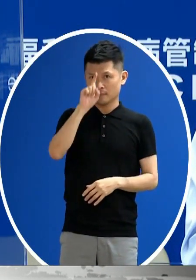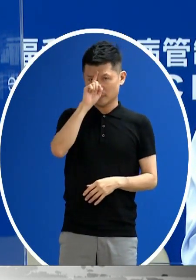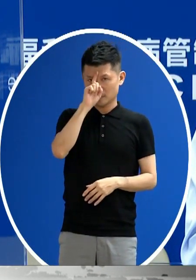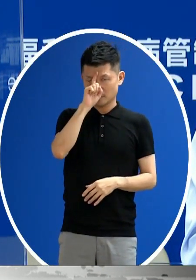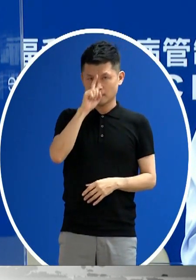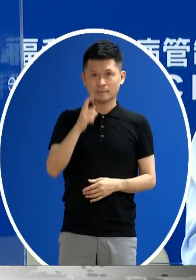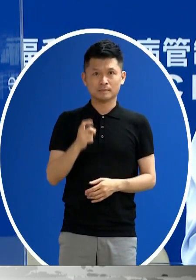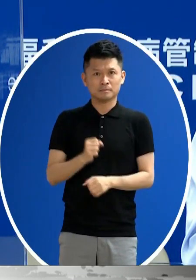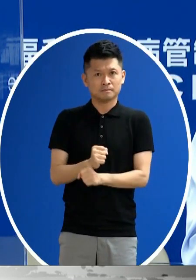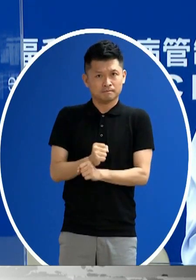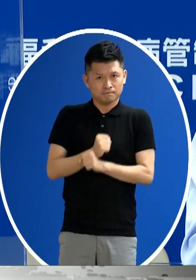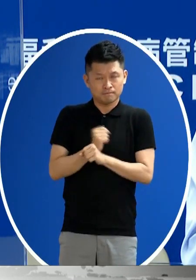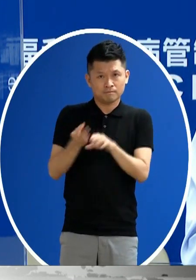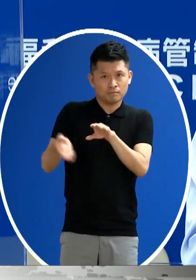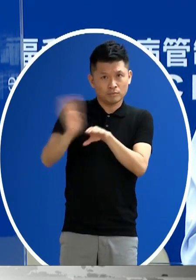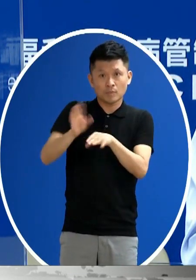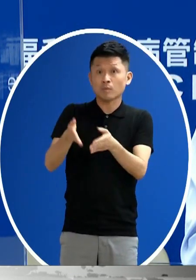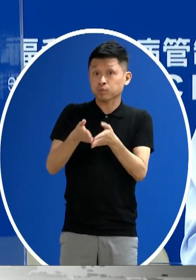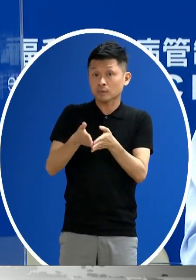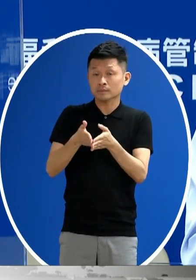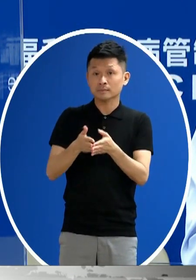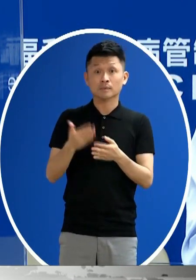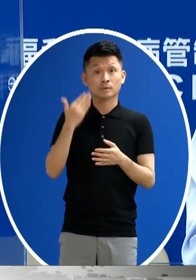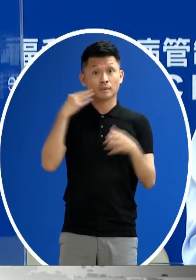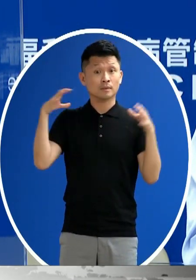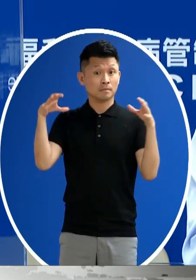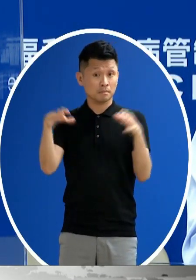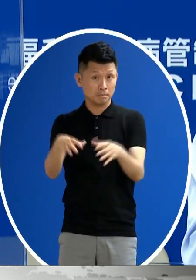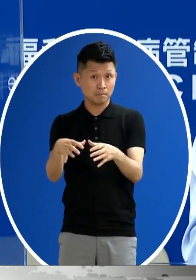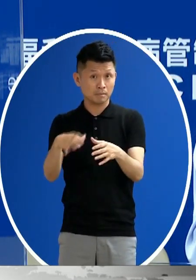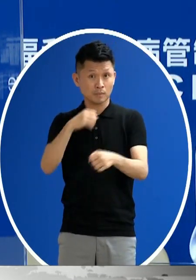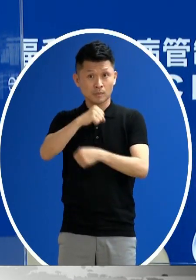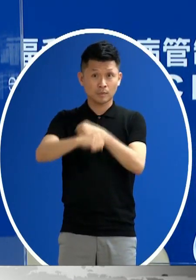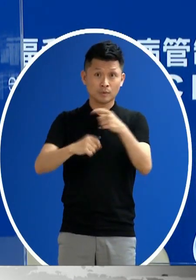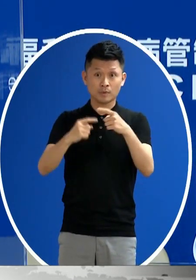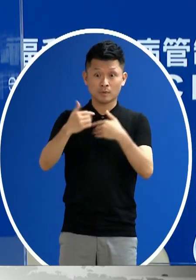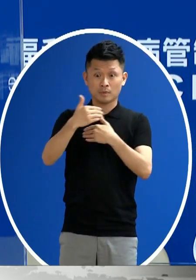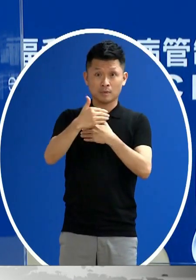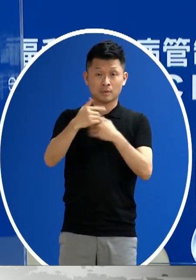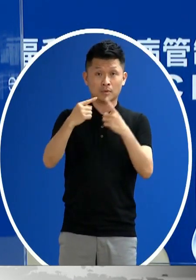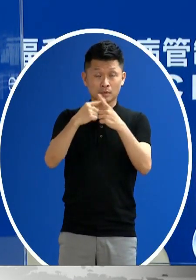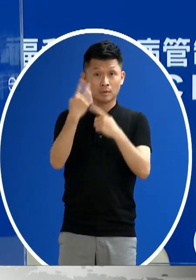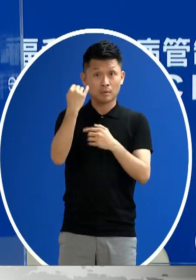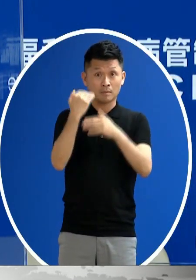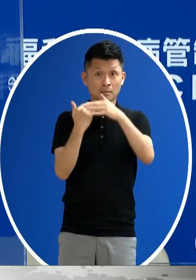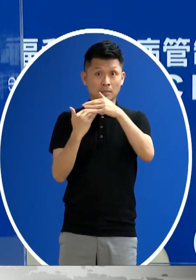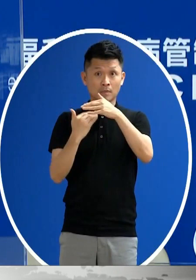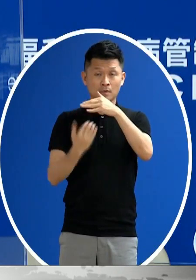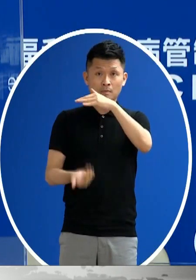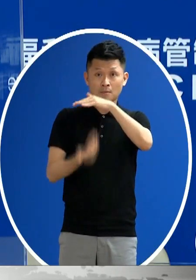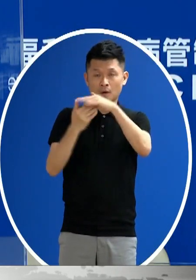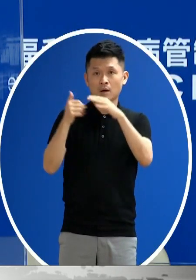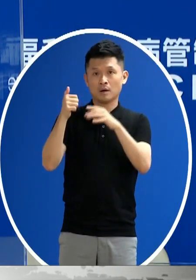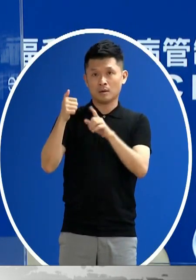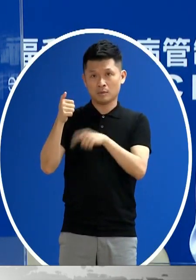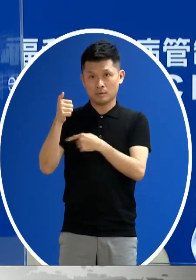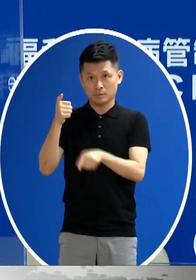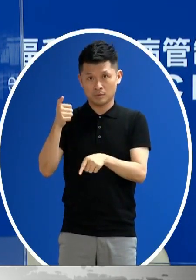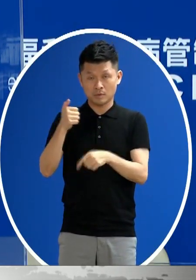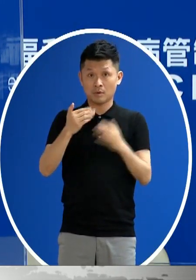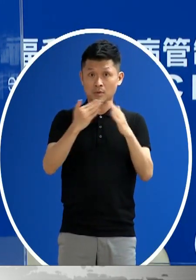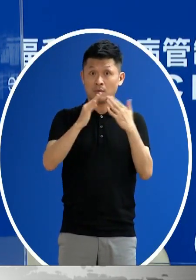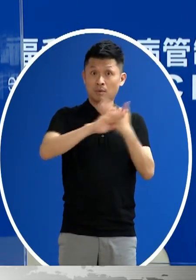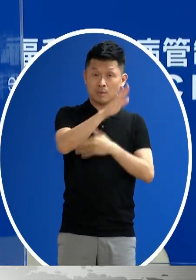caregivers and companions will be limited to 1 person. All remaining regulations remain as for the normal level 2 alert. We will have a 7-day